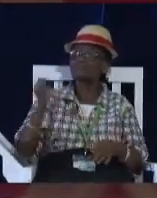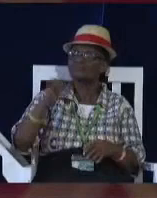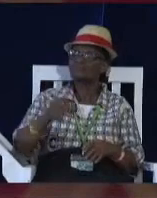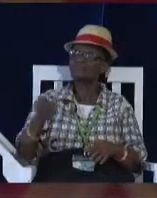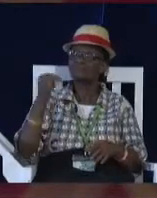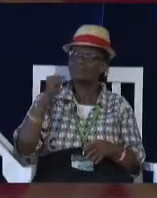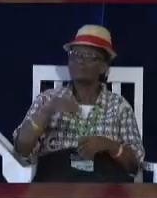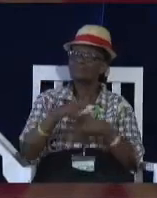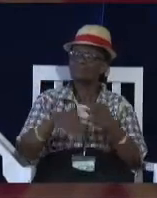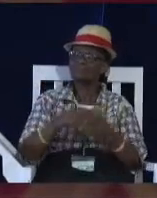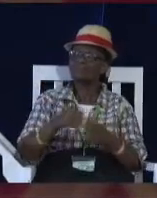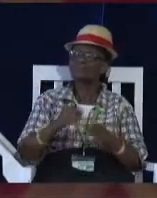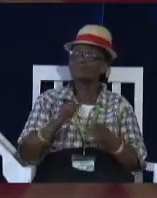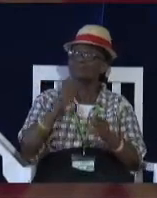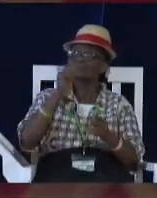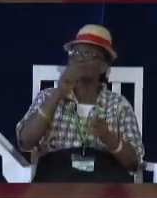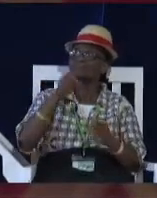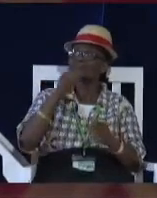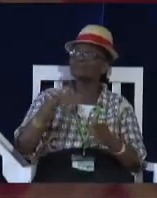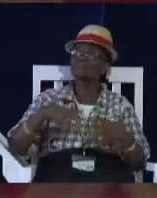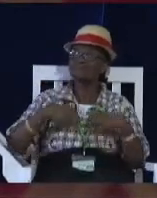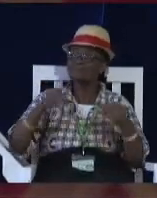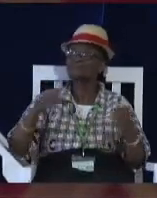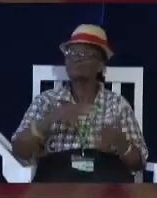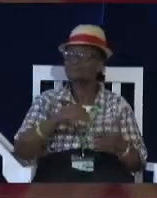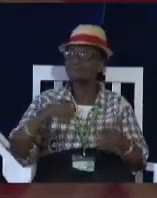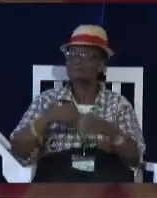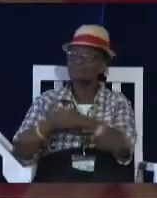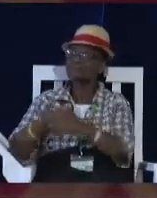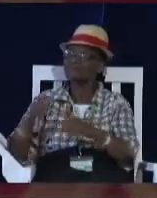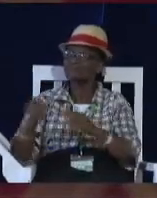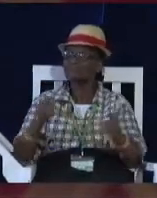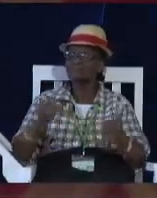I did not touch them,